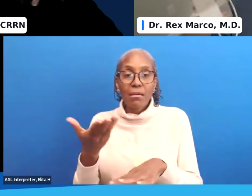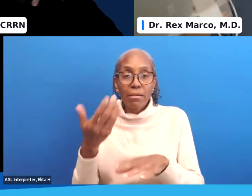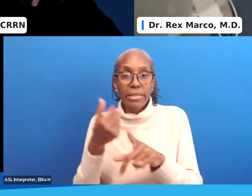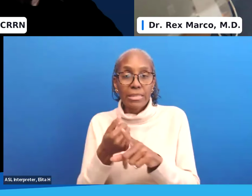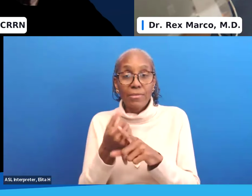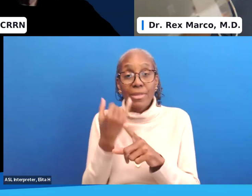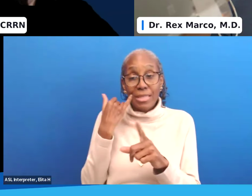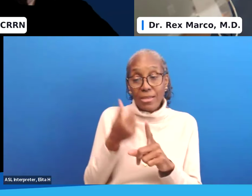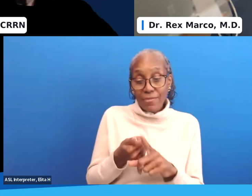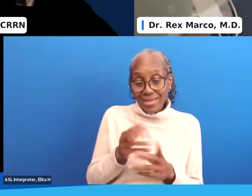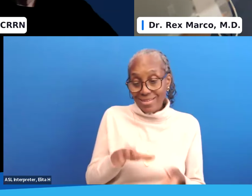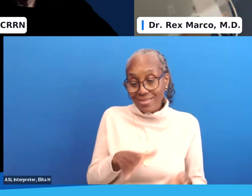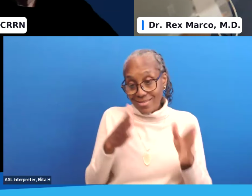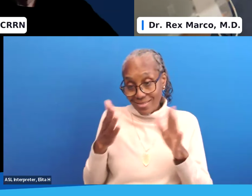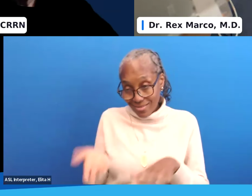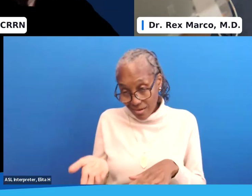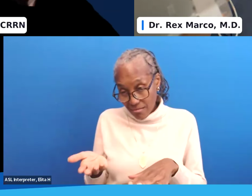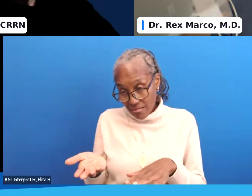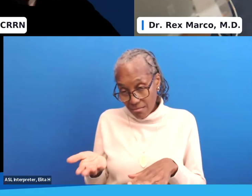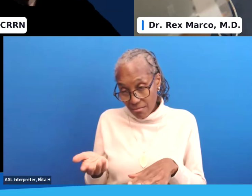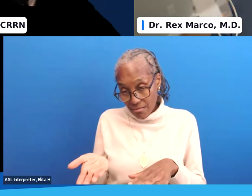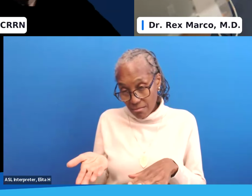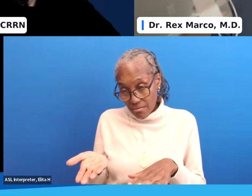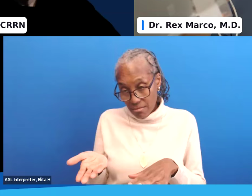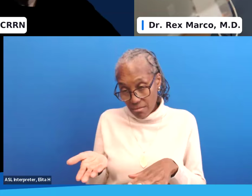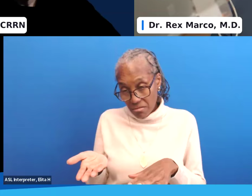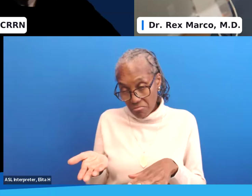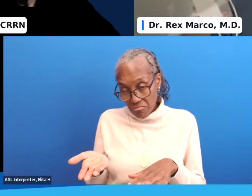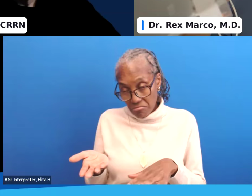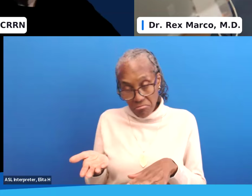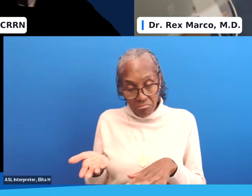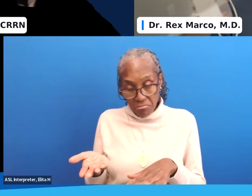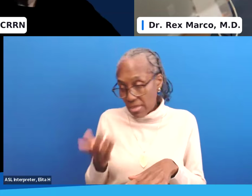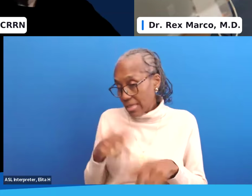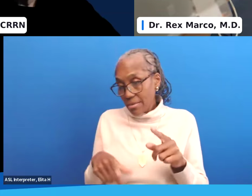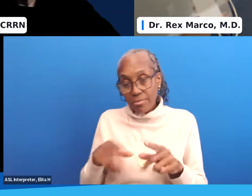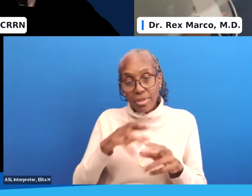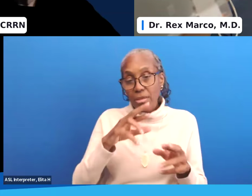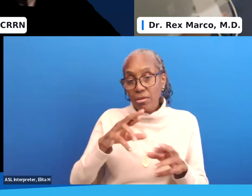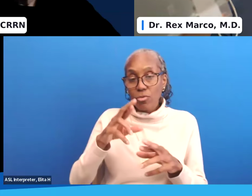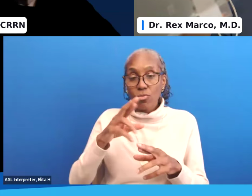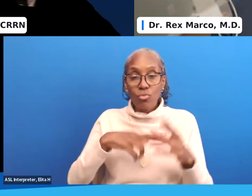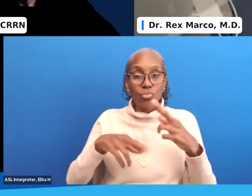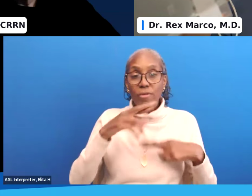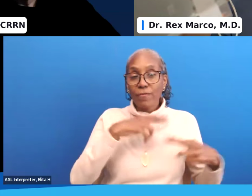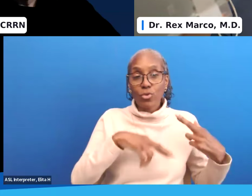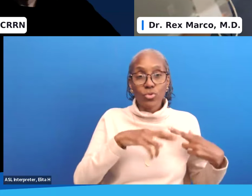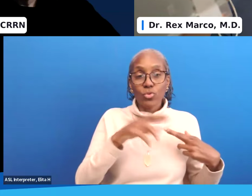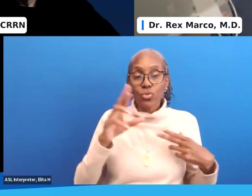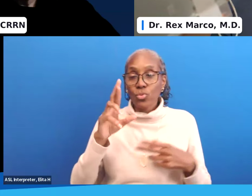it died, it probably cannot be reversed. Does that mean